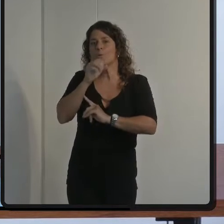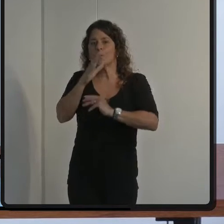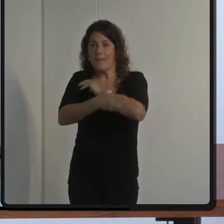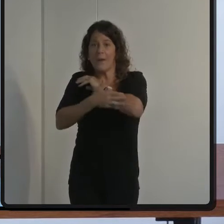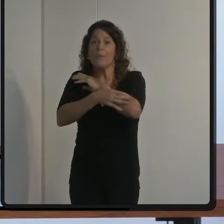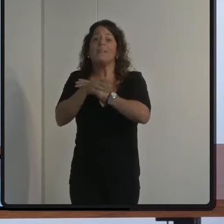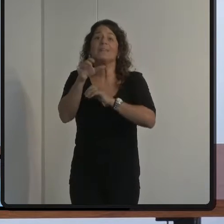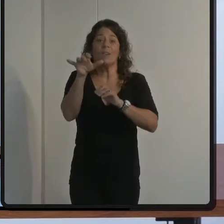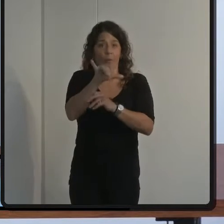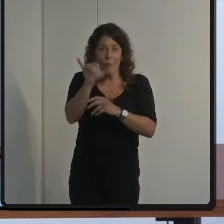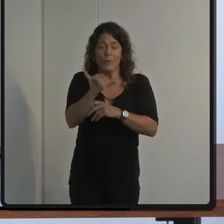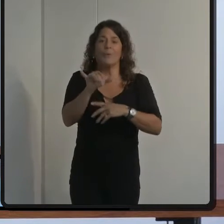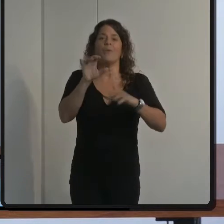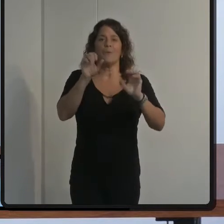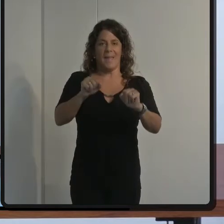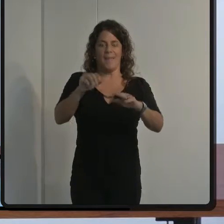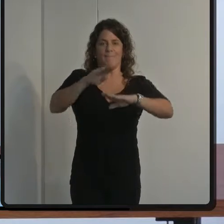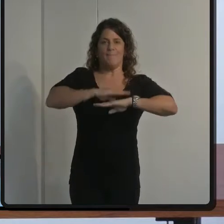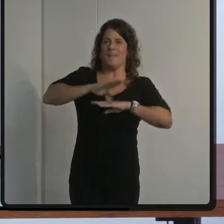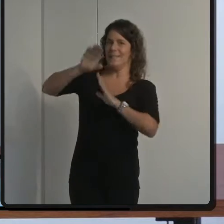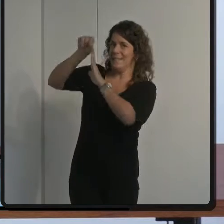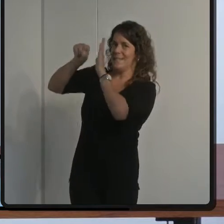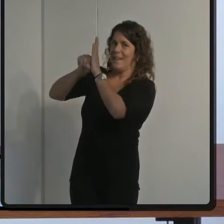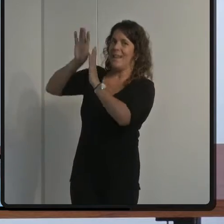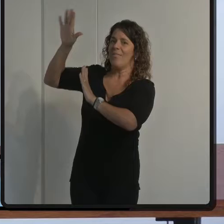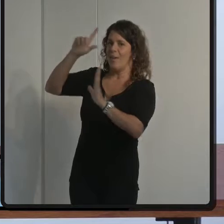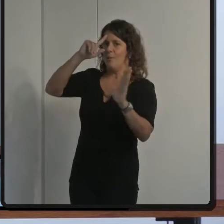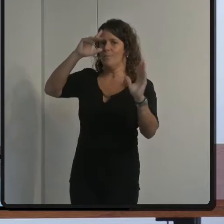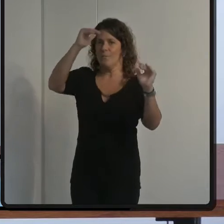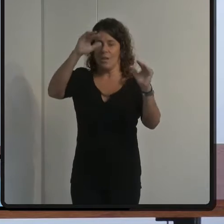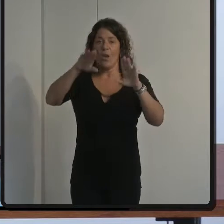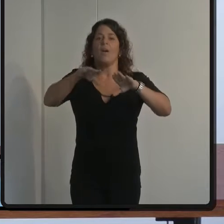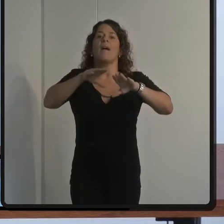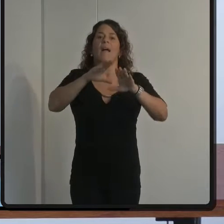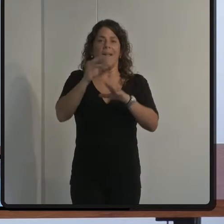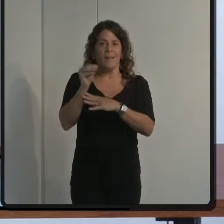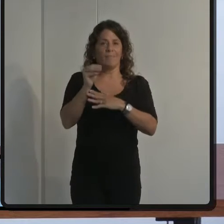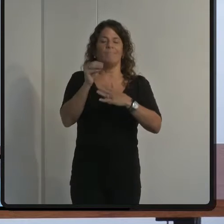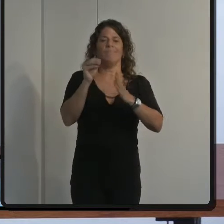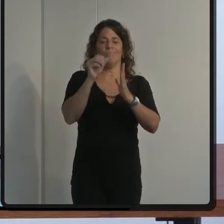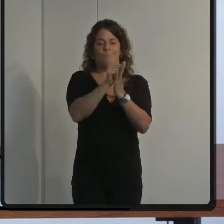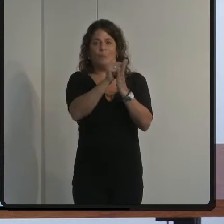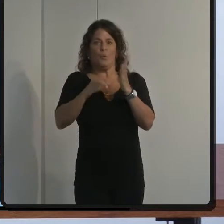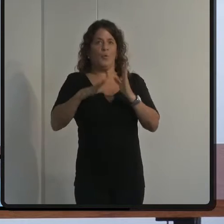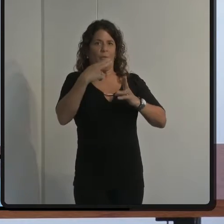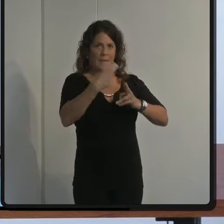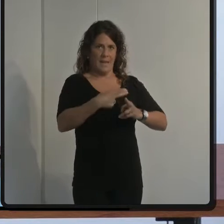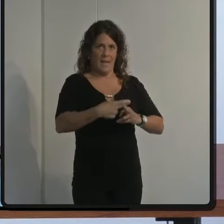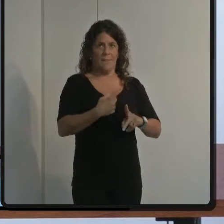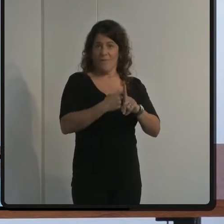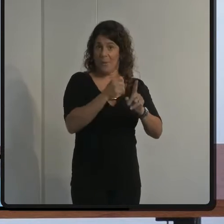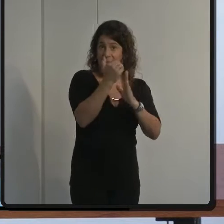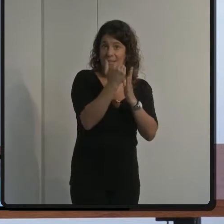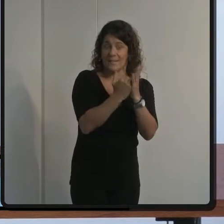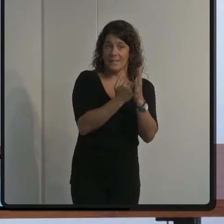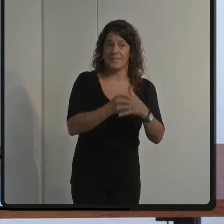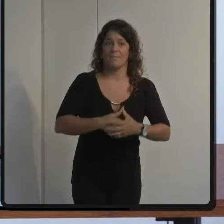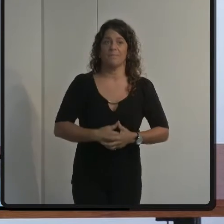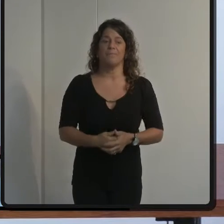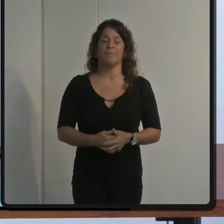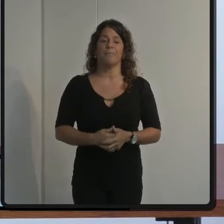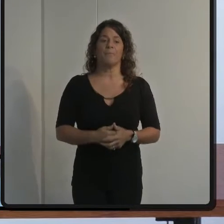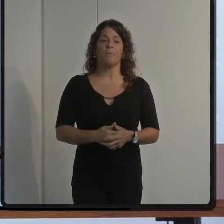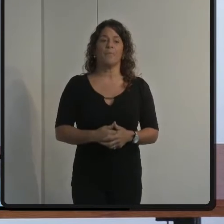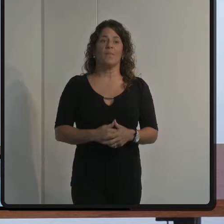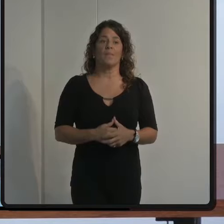our own, must continue to take steps to keep community transmission low or run the risk of backtracking on the progress